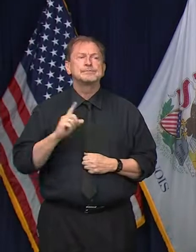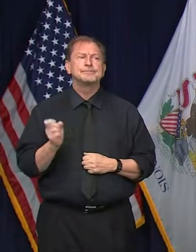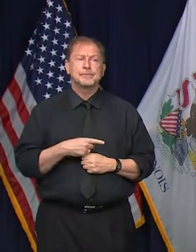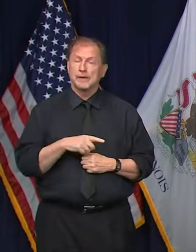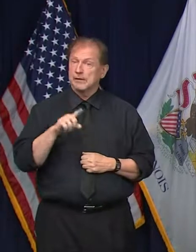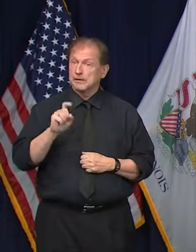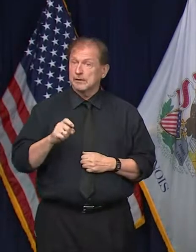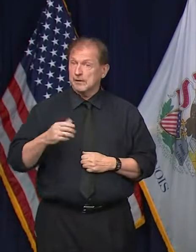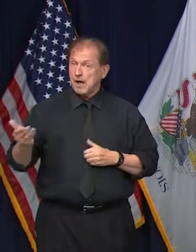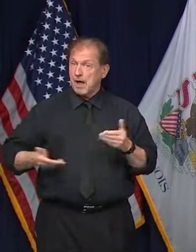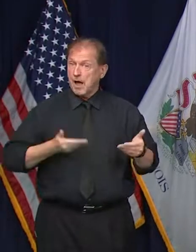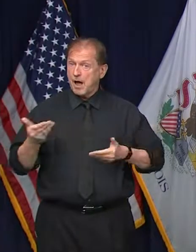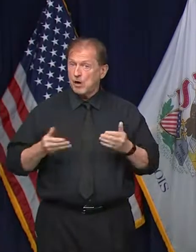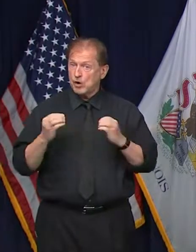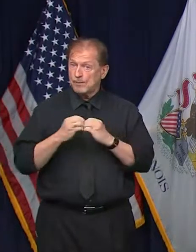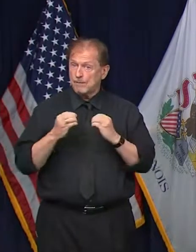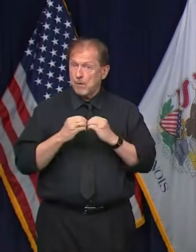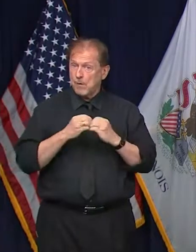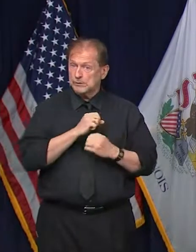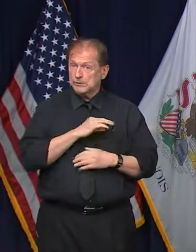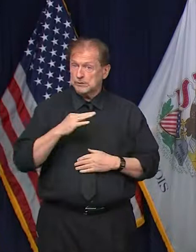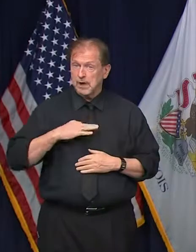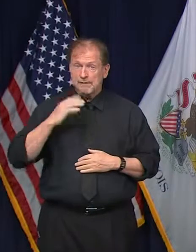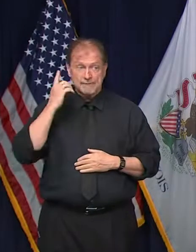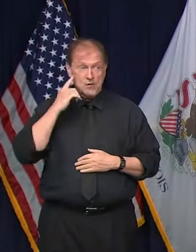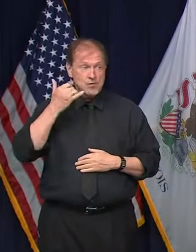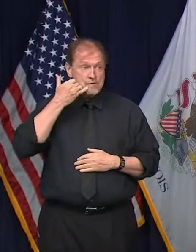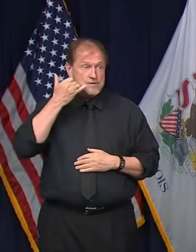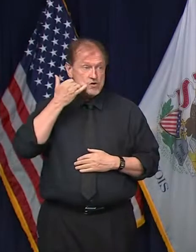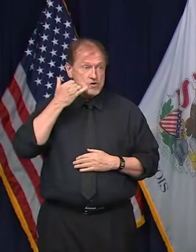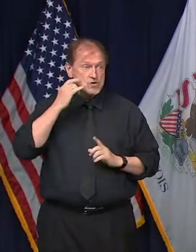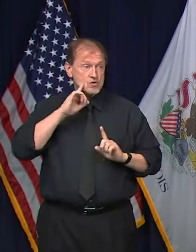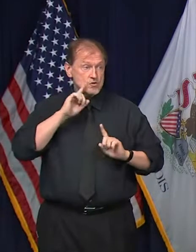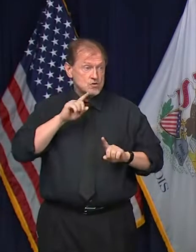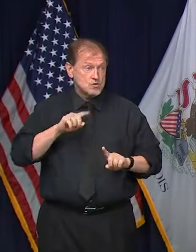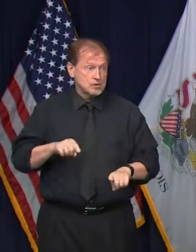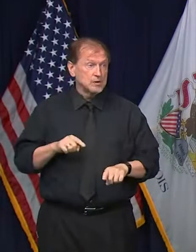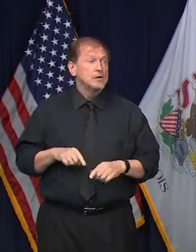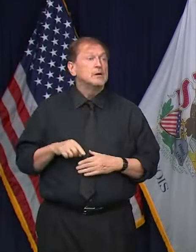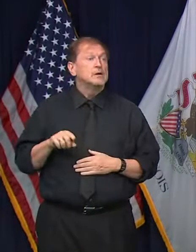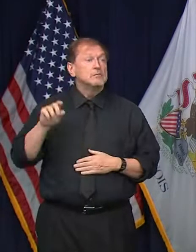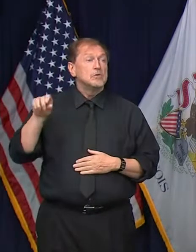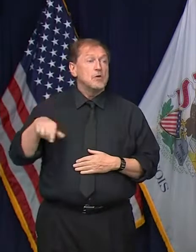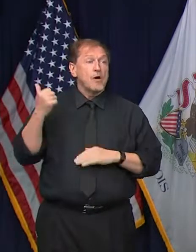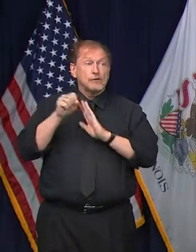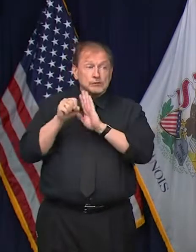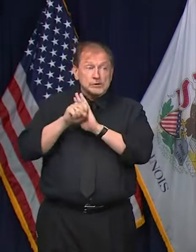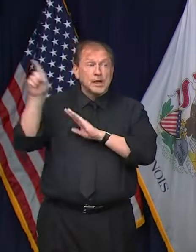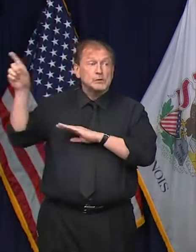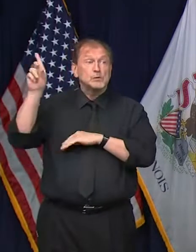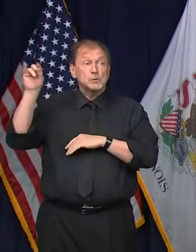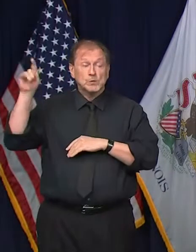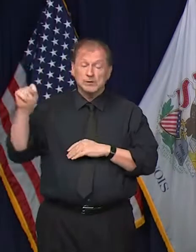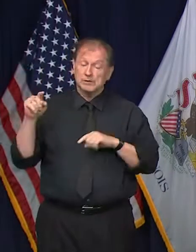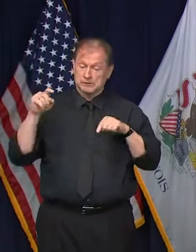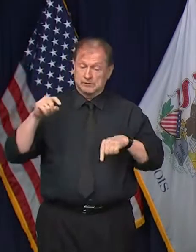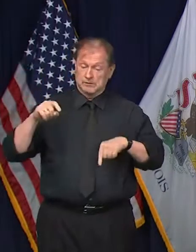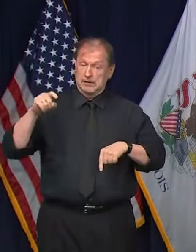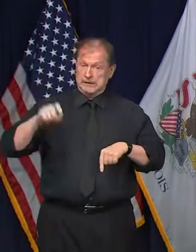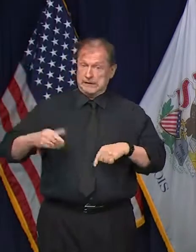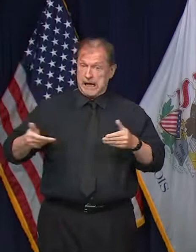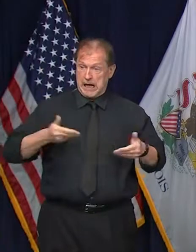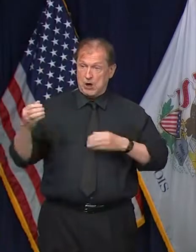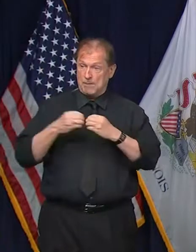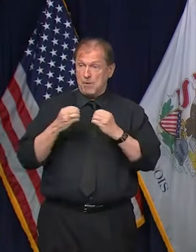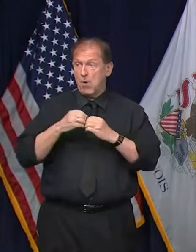more people on the phone lines? In New York, they got help from Google to get their site up and running. Do more people need to be hired for the